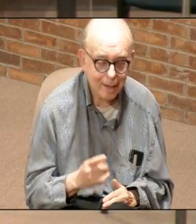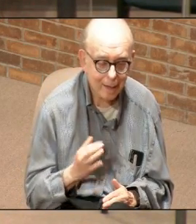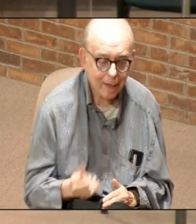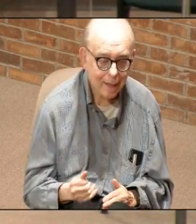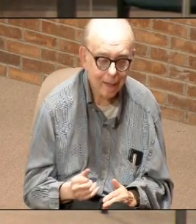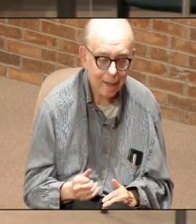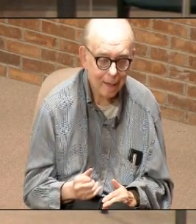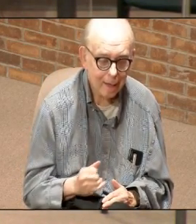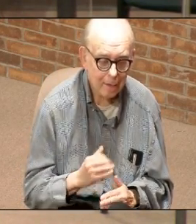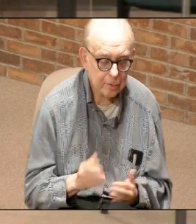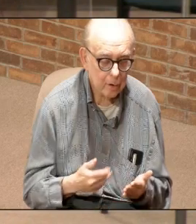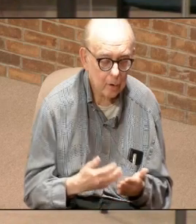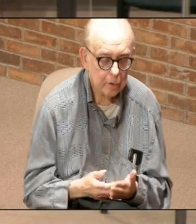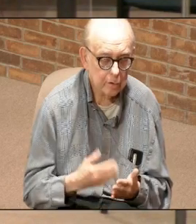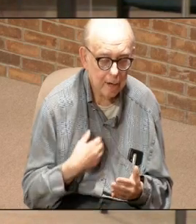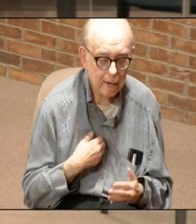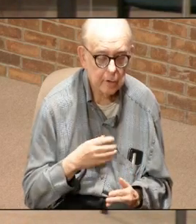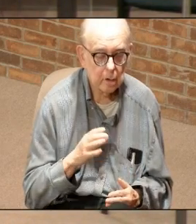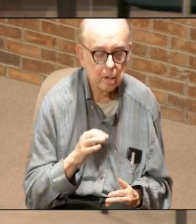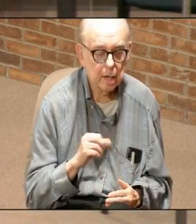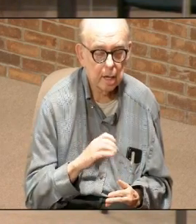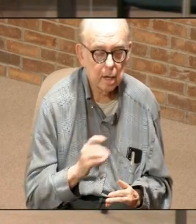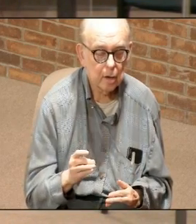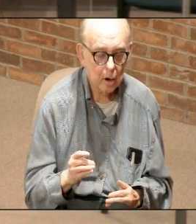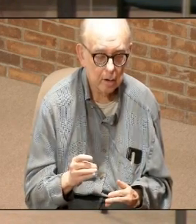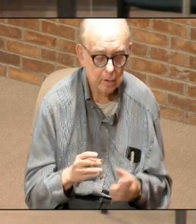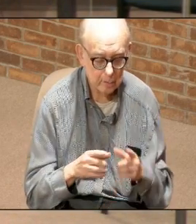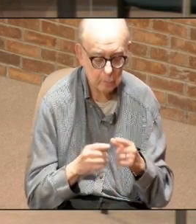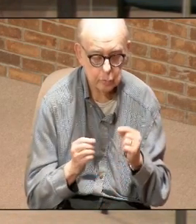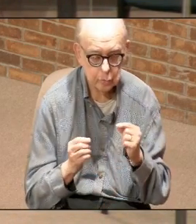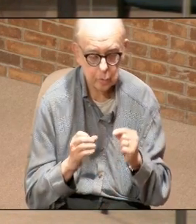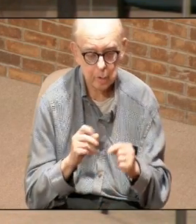Because it's all going to be on a card.